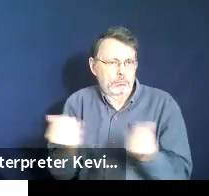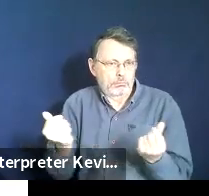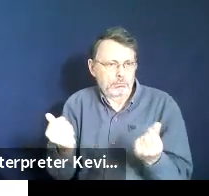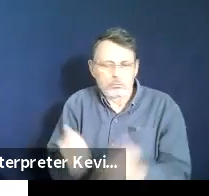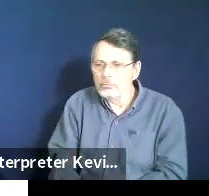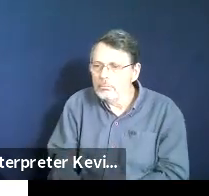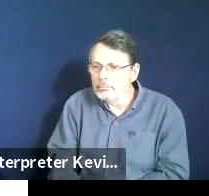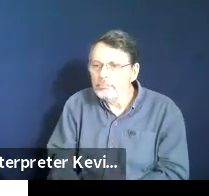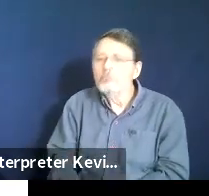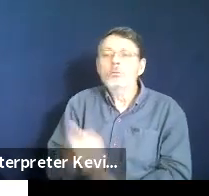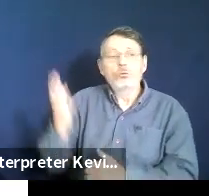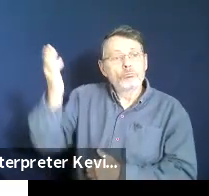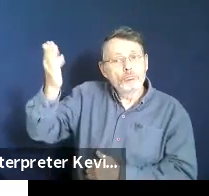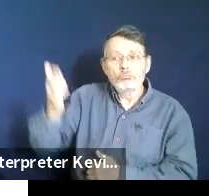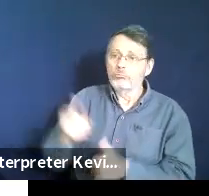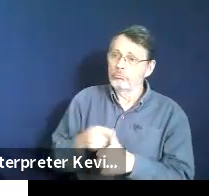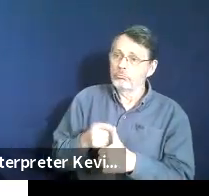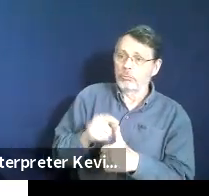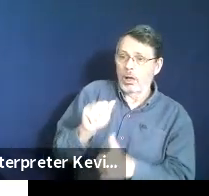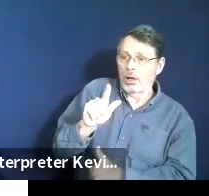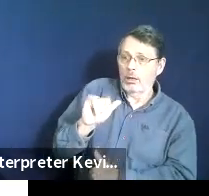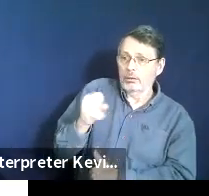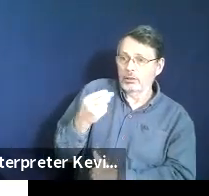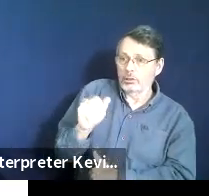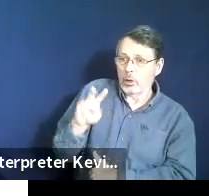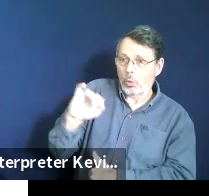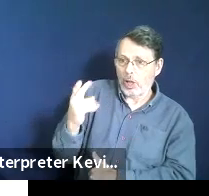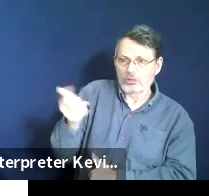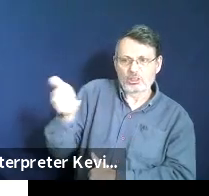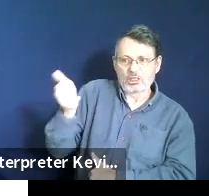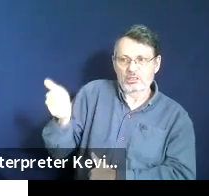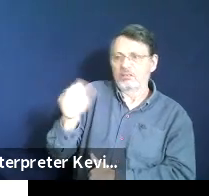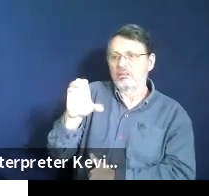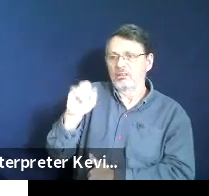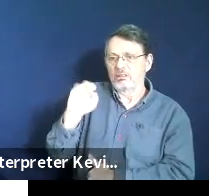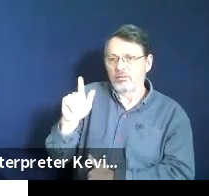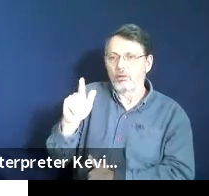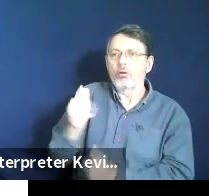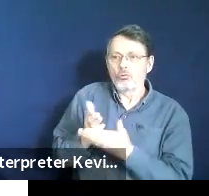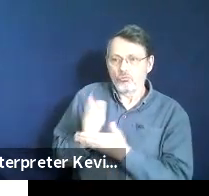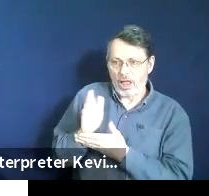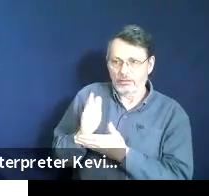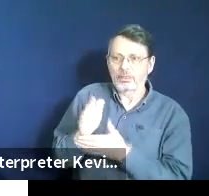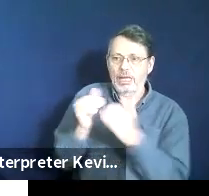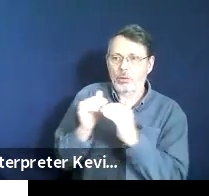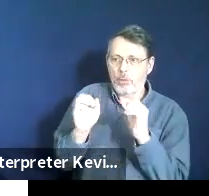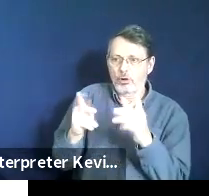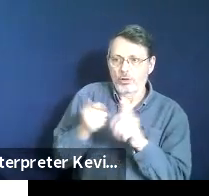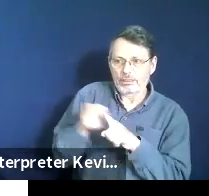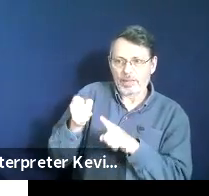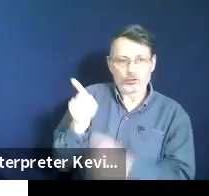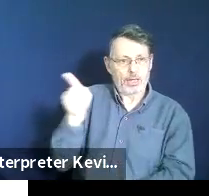speakers are Alicia Welch. Alicia serves as the Civil Rights Supervisory Equal Opportunity Specialist at